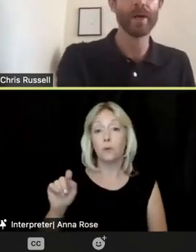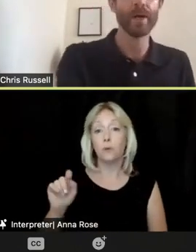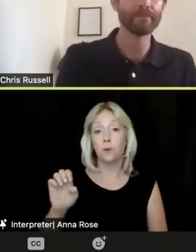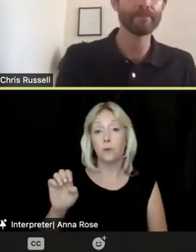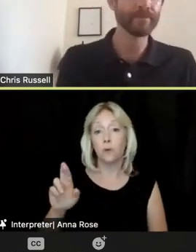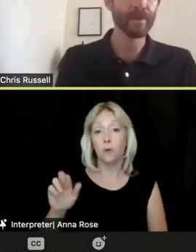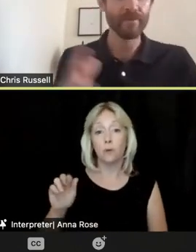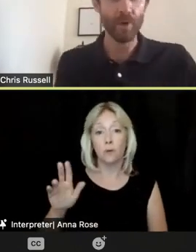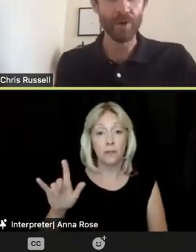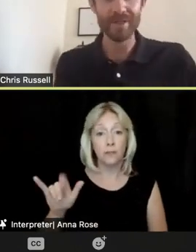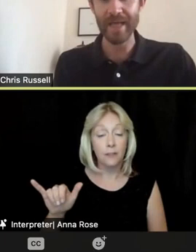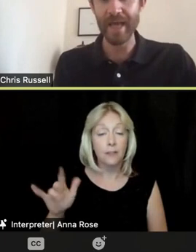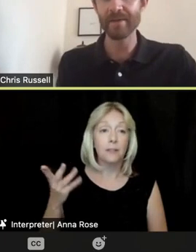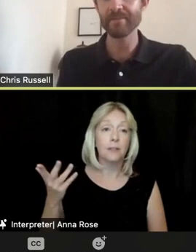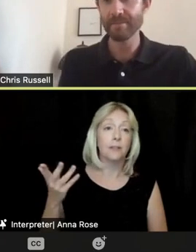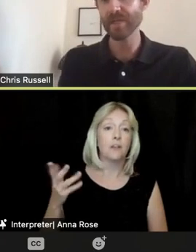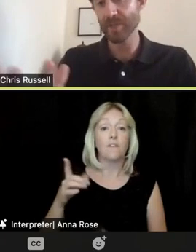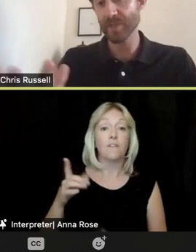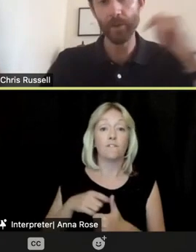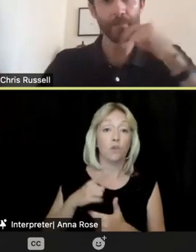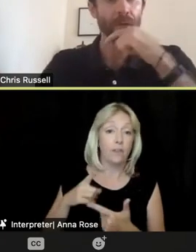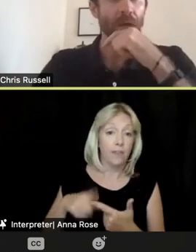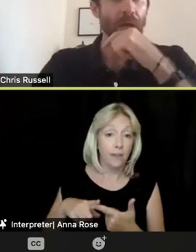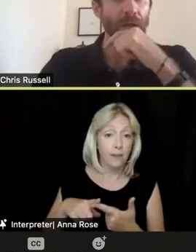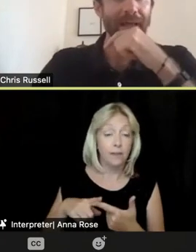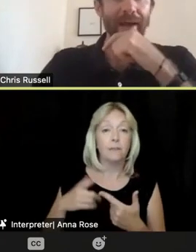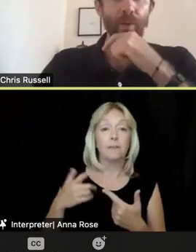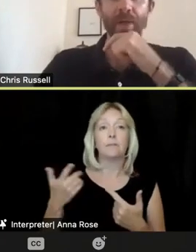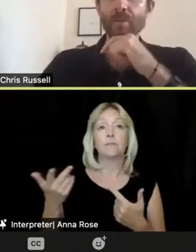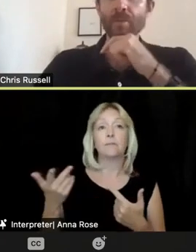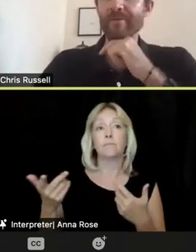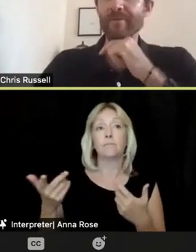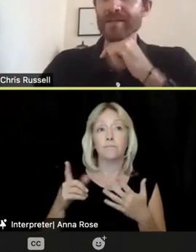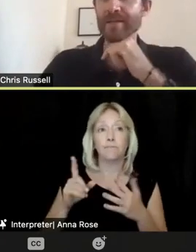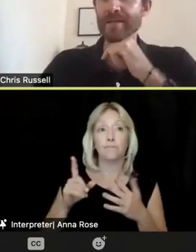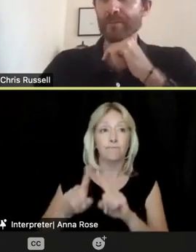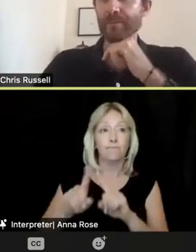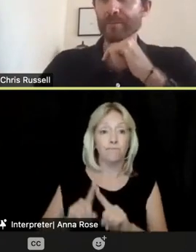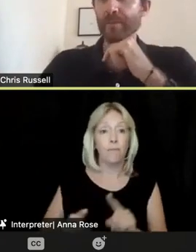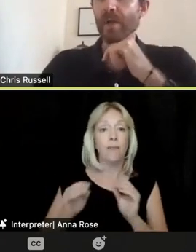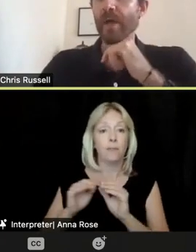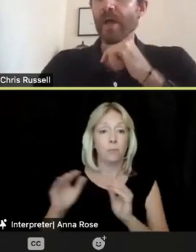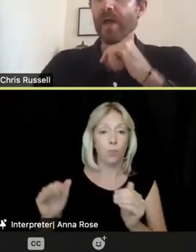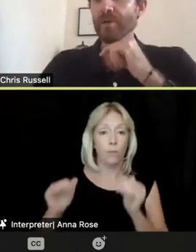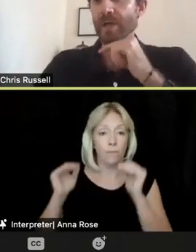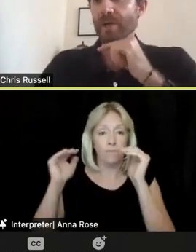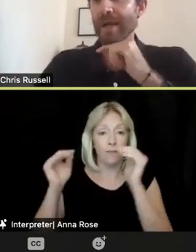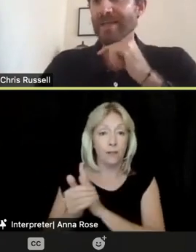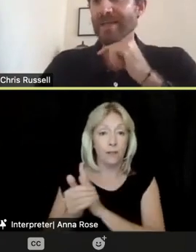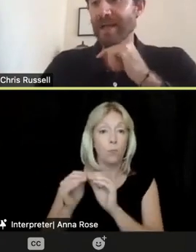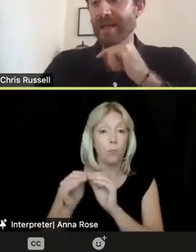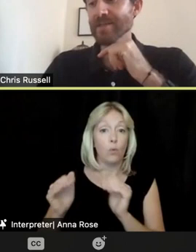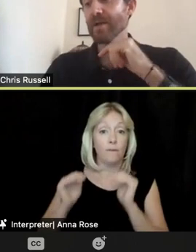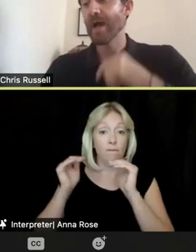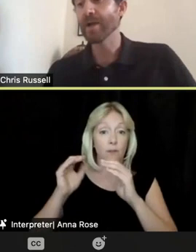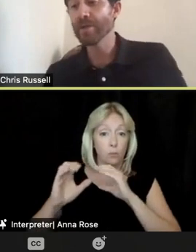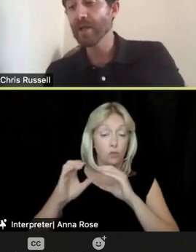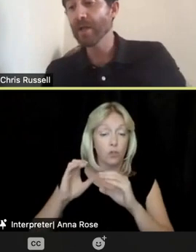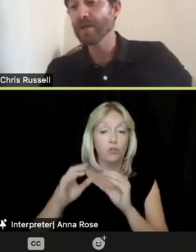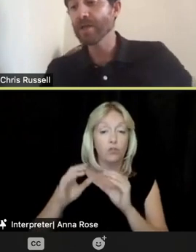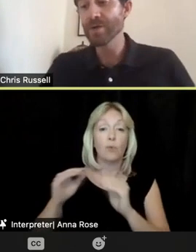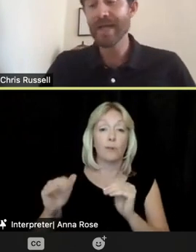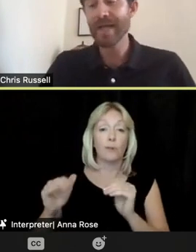or, first, then sequence board. That would be a more advanced system. If you think about it, it makes sense.